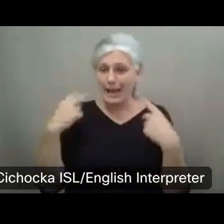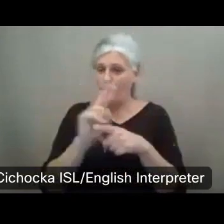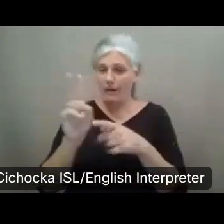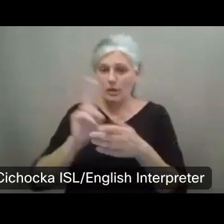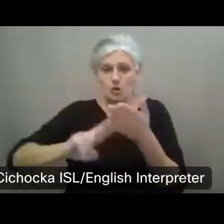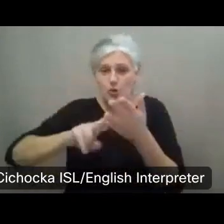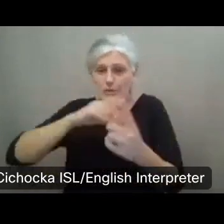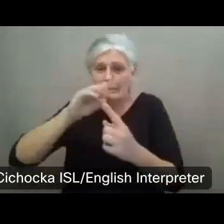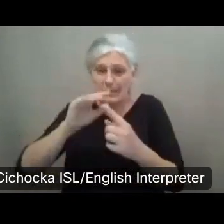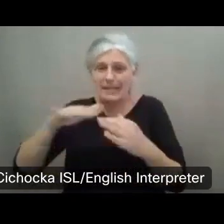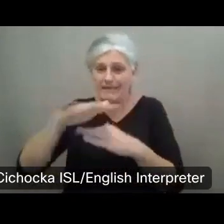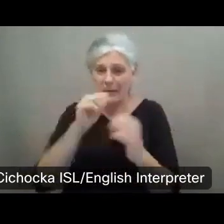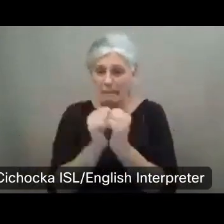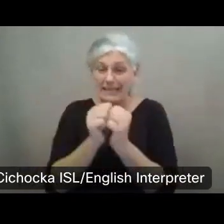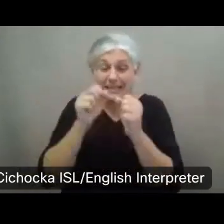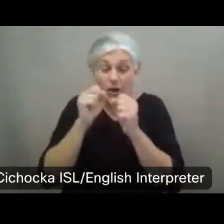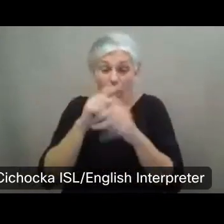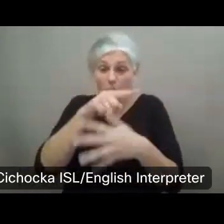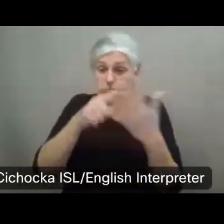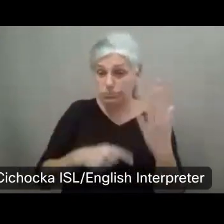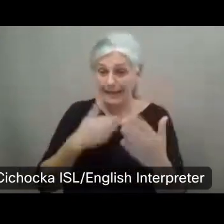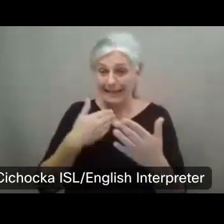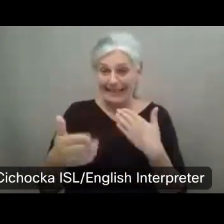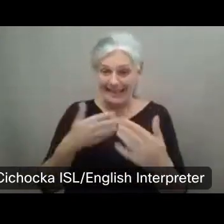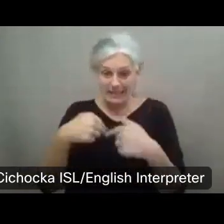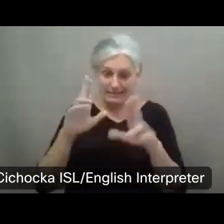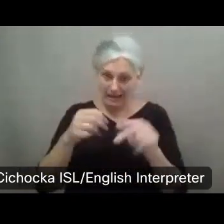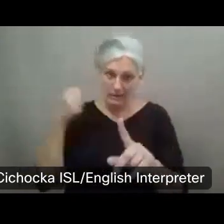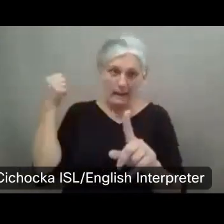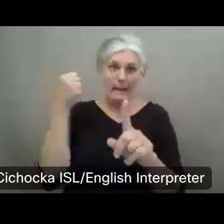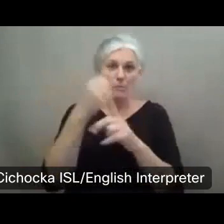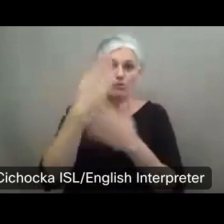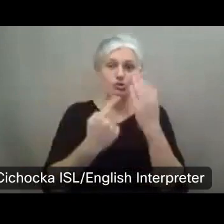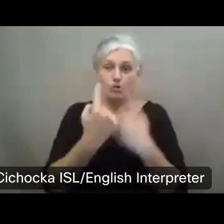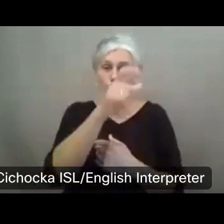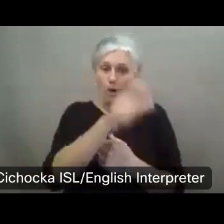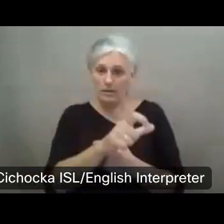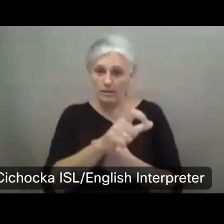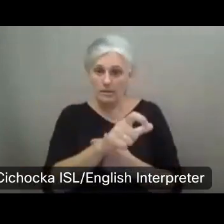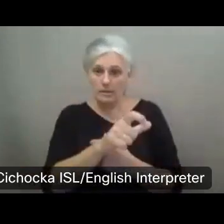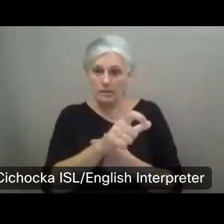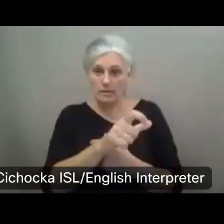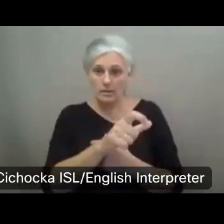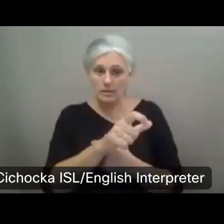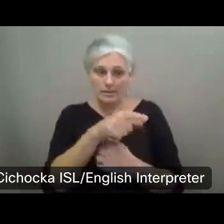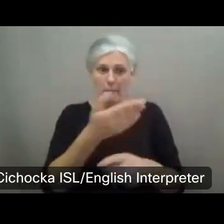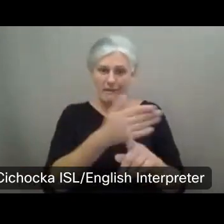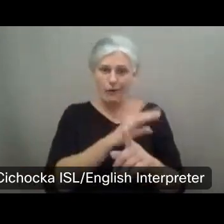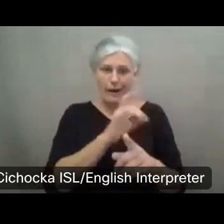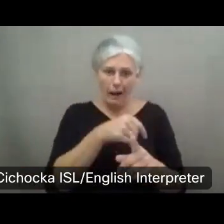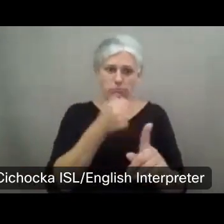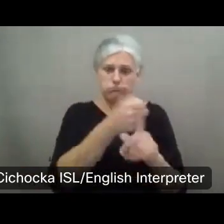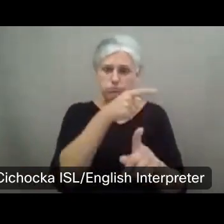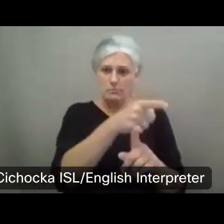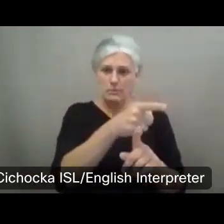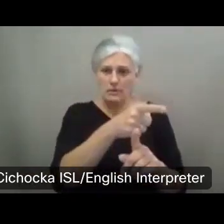around these meetings. These are all things that have big impacts when somebody's been impacted by harm. You don't want to compound